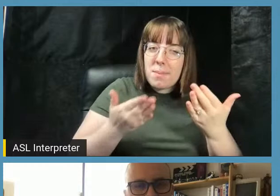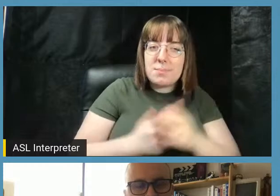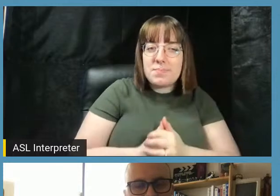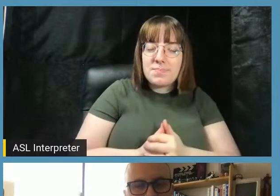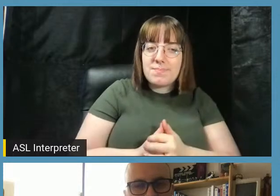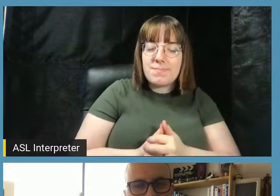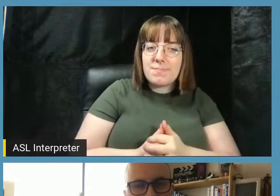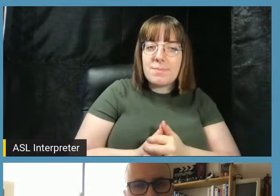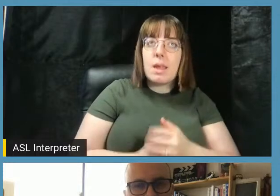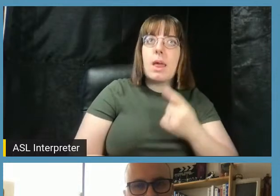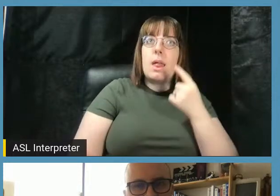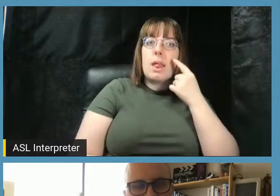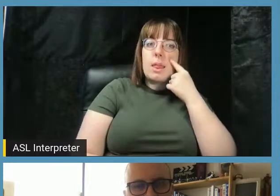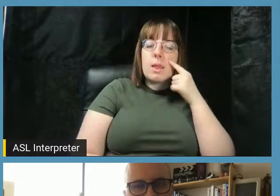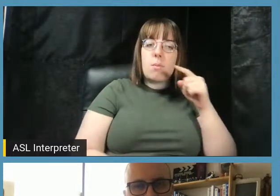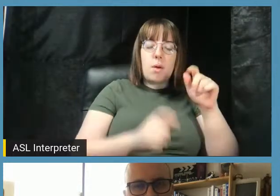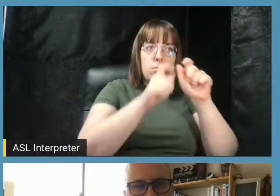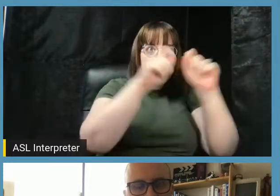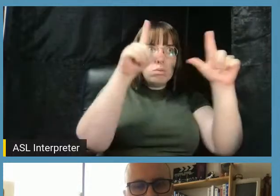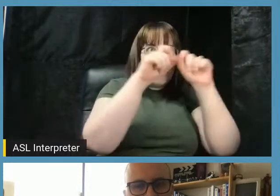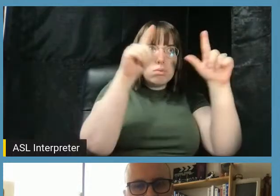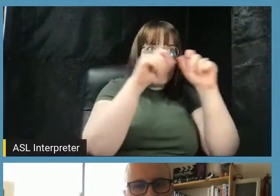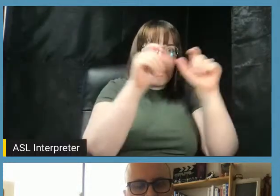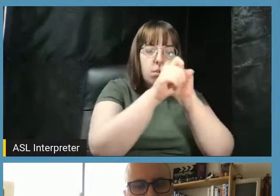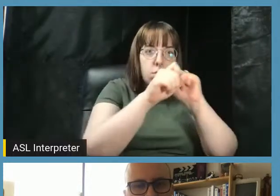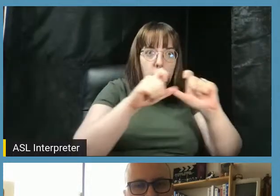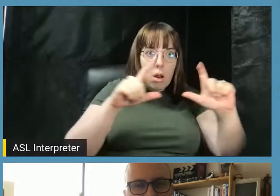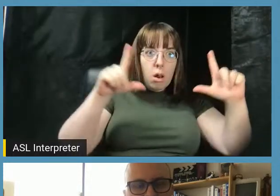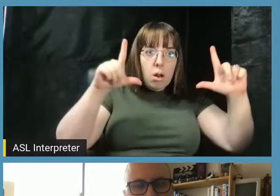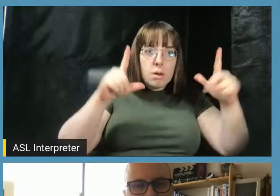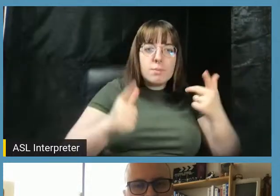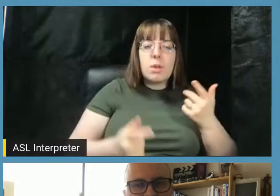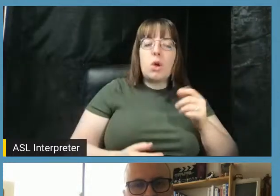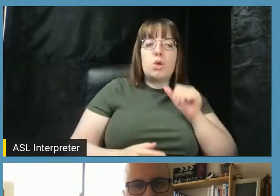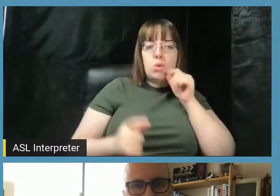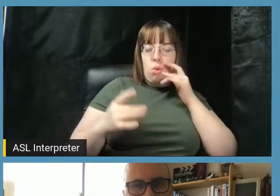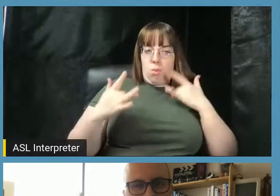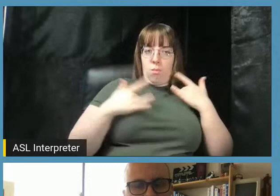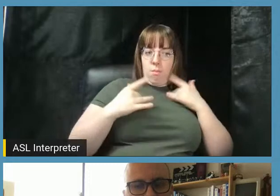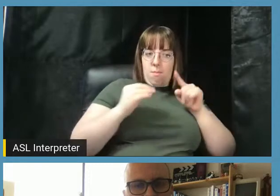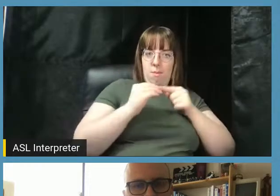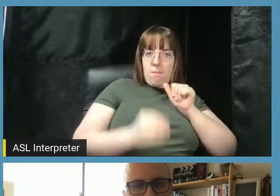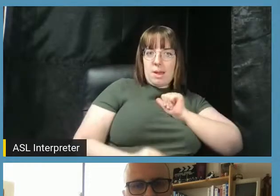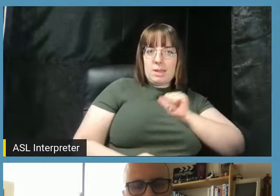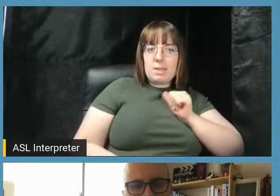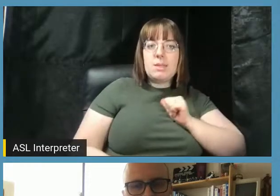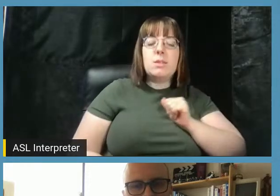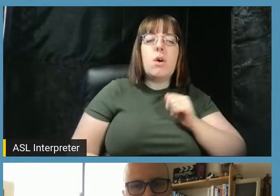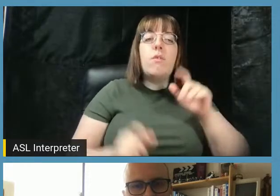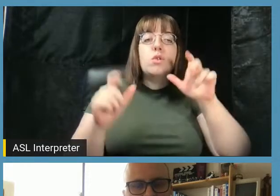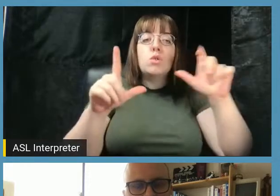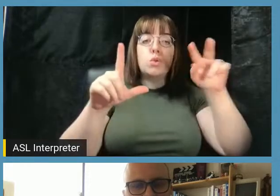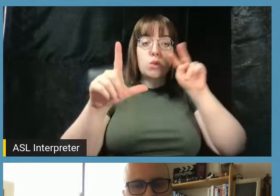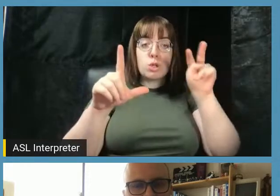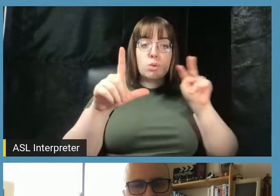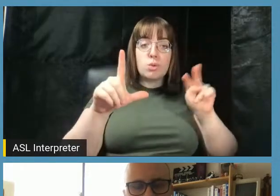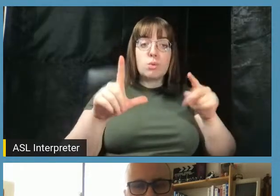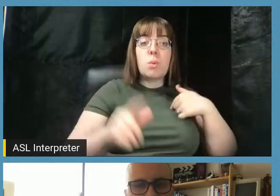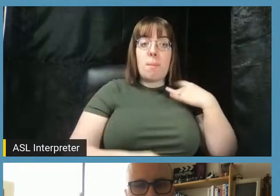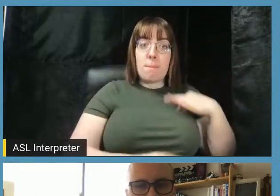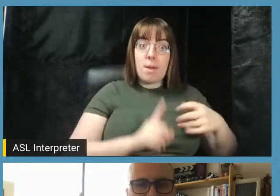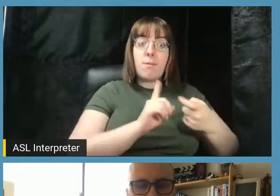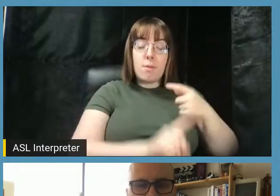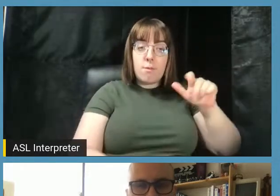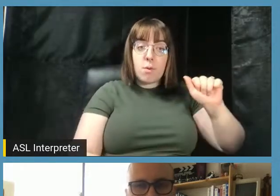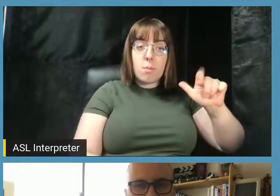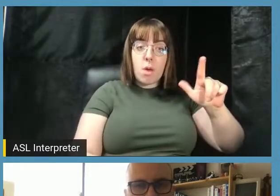think about zooming in. So let's not worry about somebody like myself who's using a screen reader that would benefit from the alt text, like you're saying in your question.